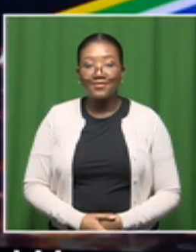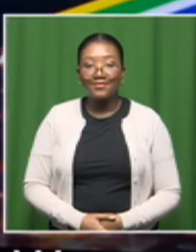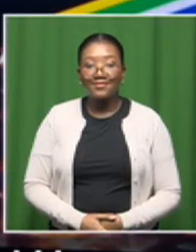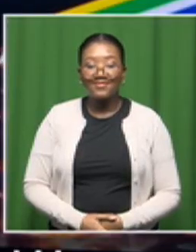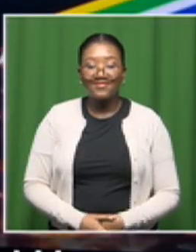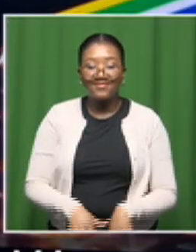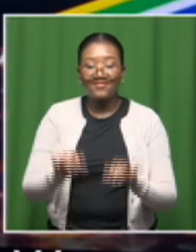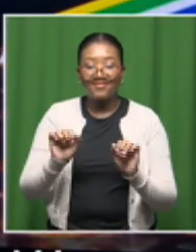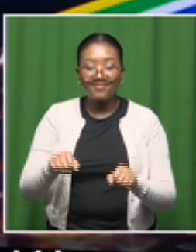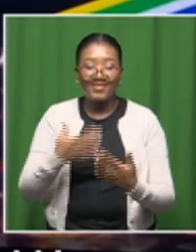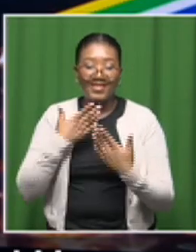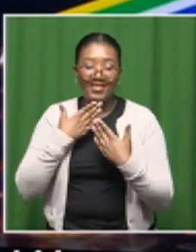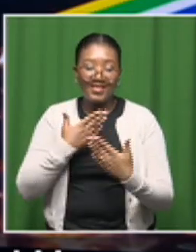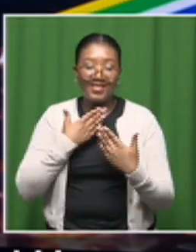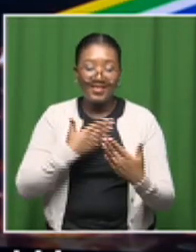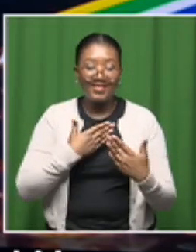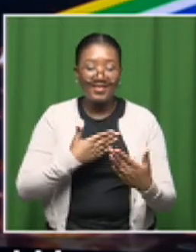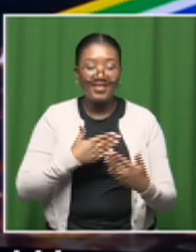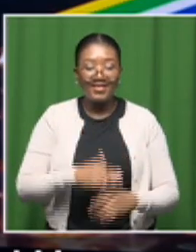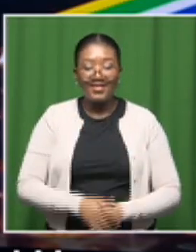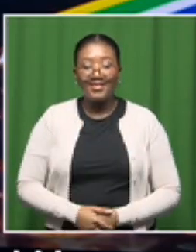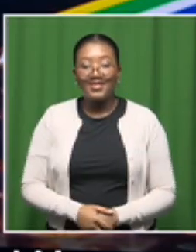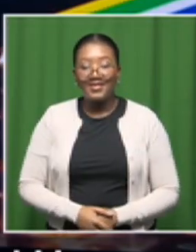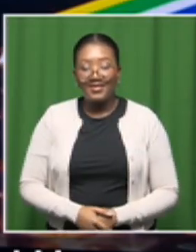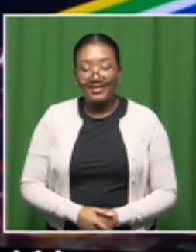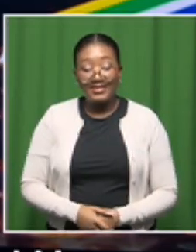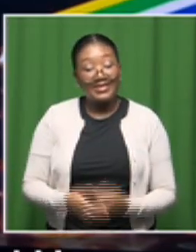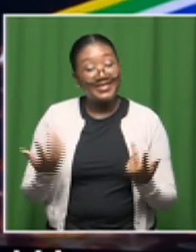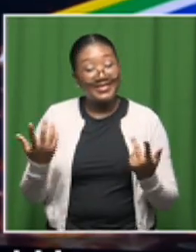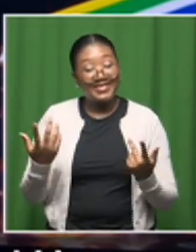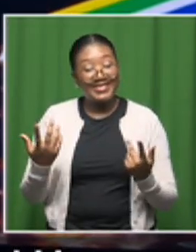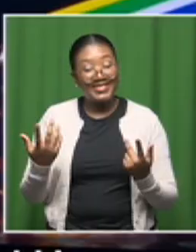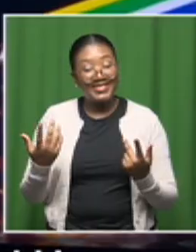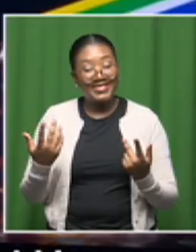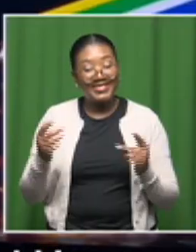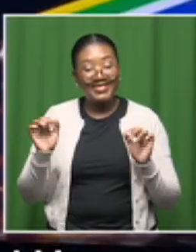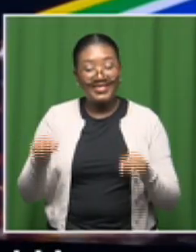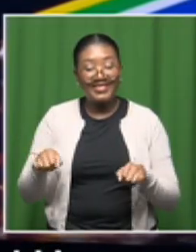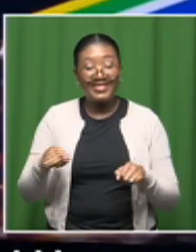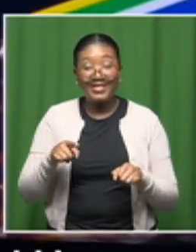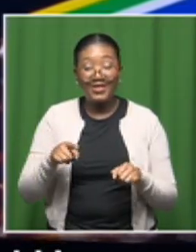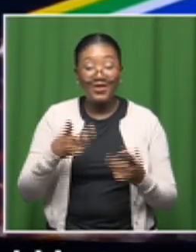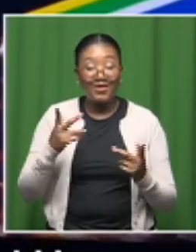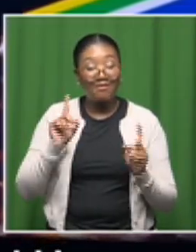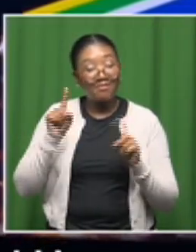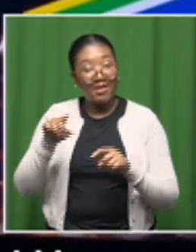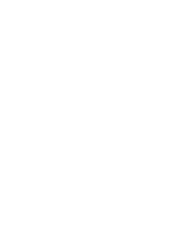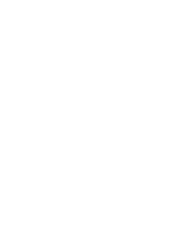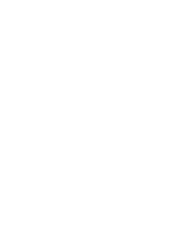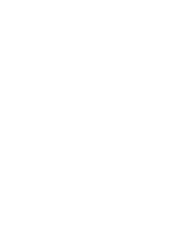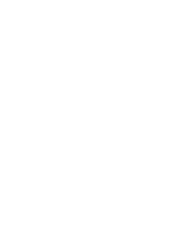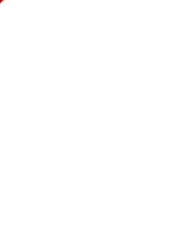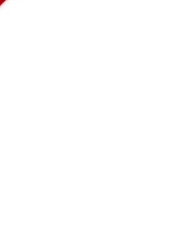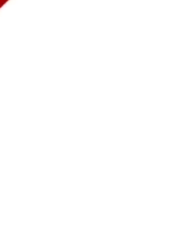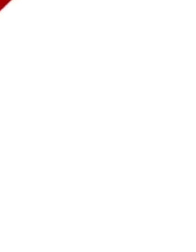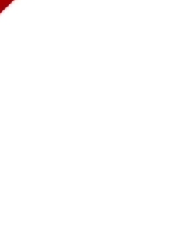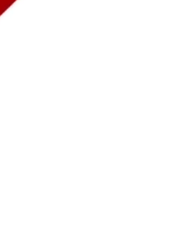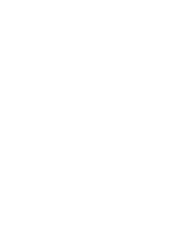Oh, thank you so much, Tando. And yeah, something to do when you're out in Cape Town next.